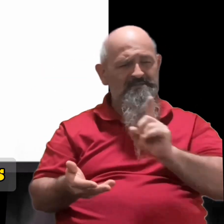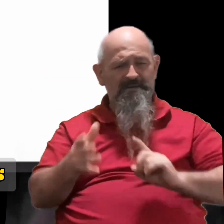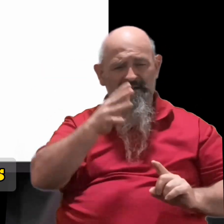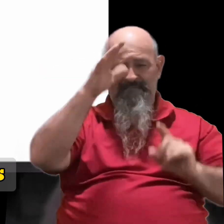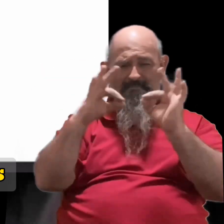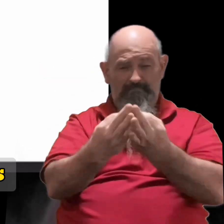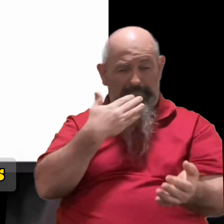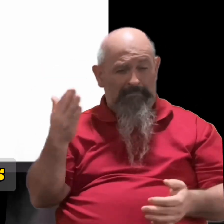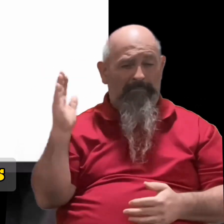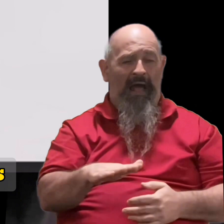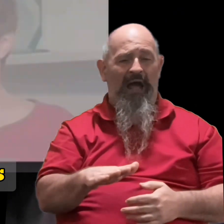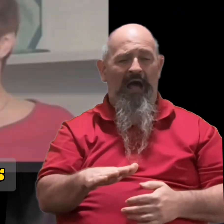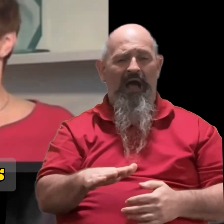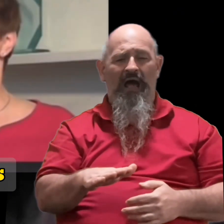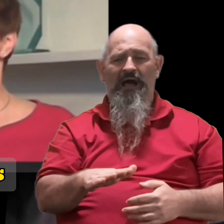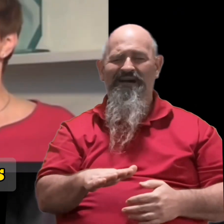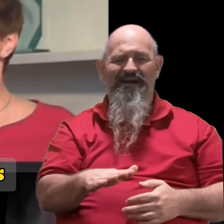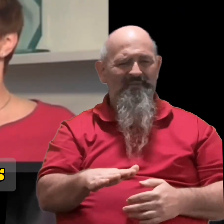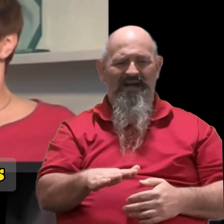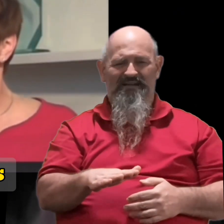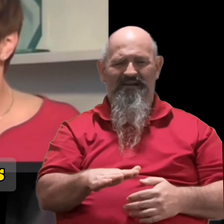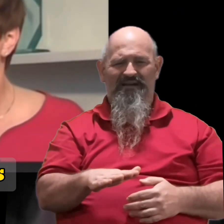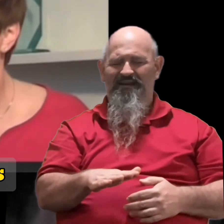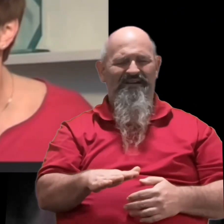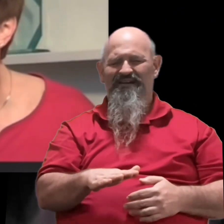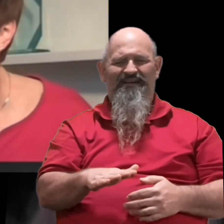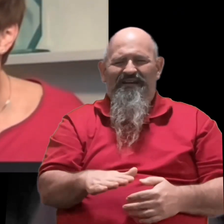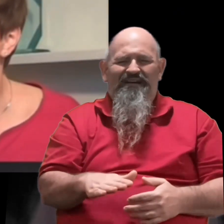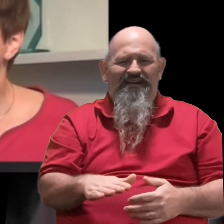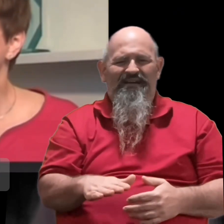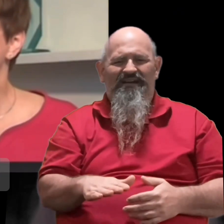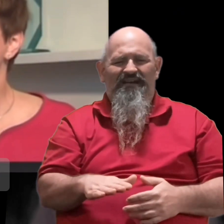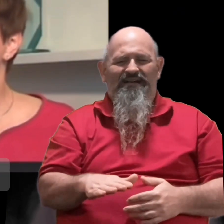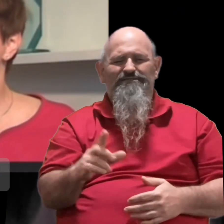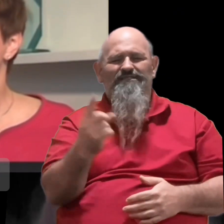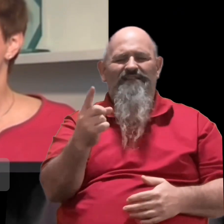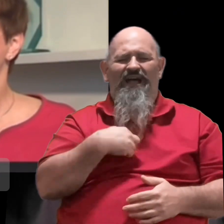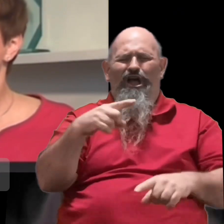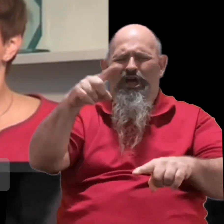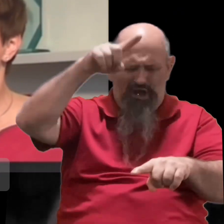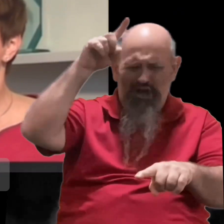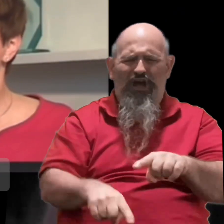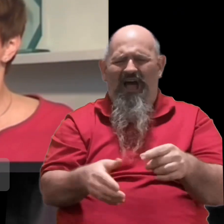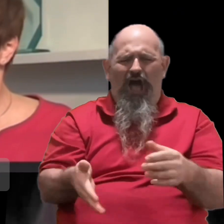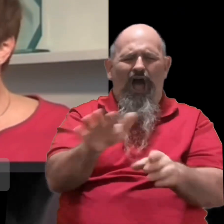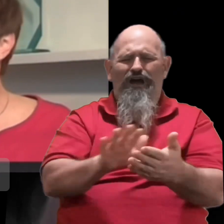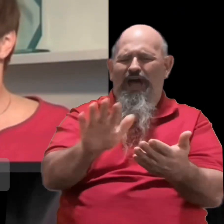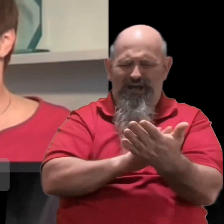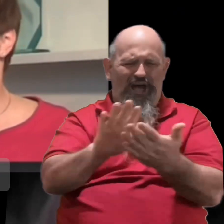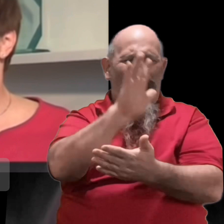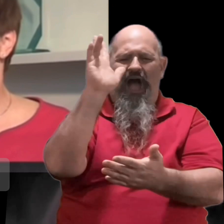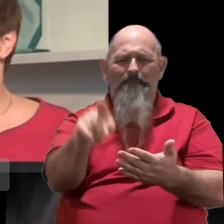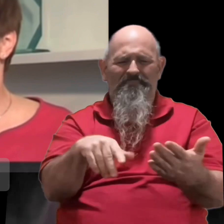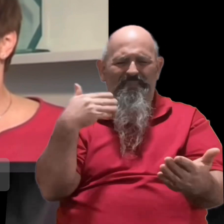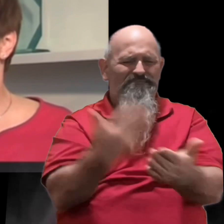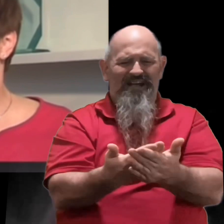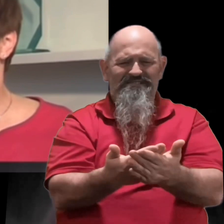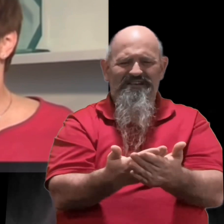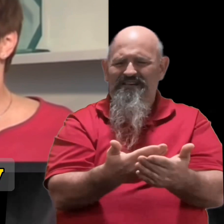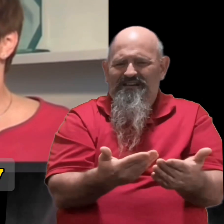single parent families are bad. It's just that I cannot disguise the